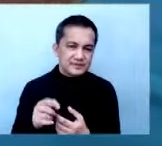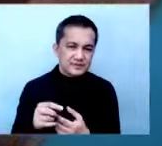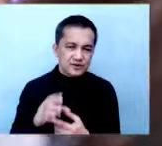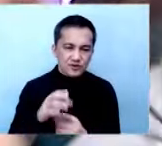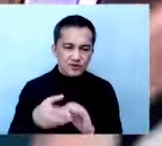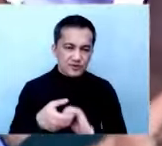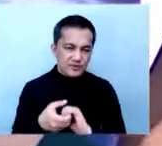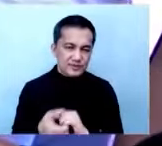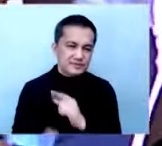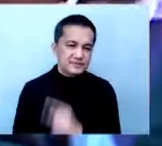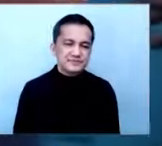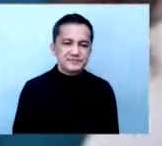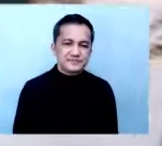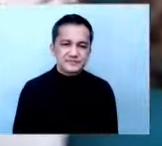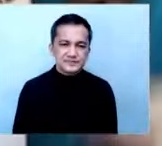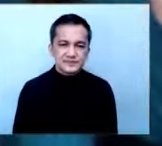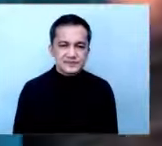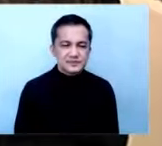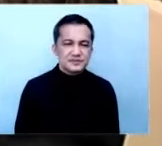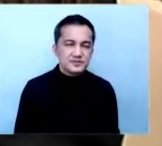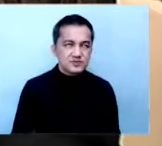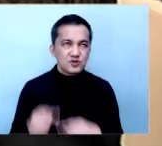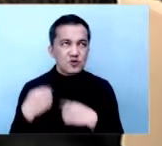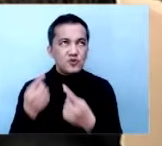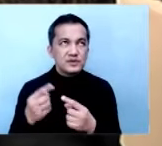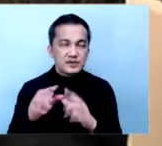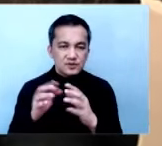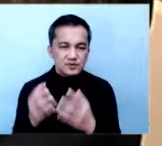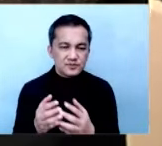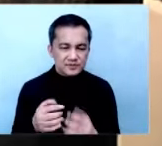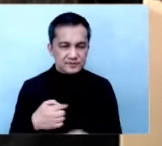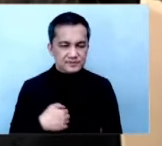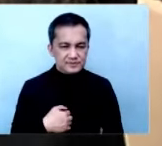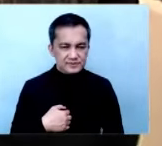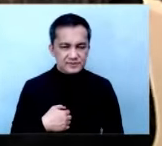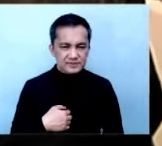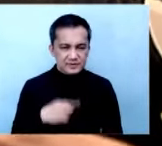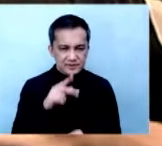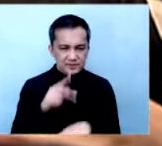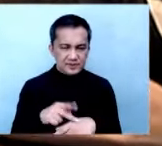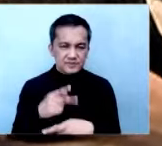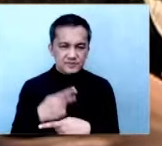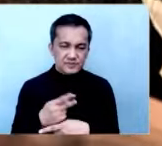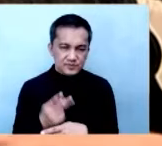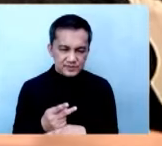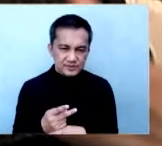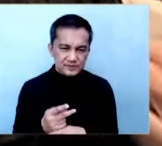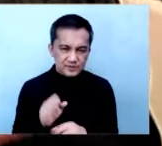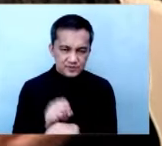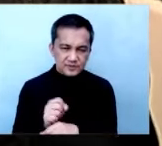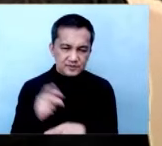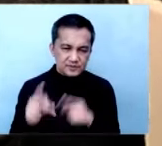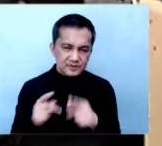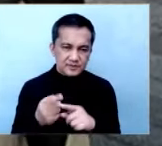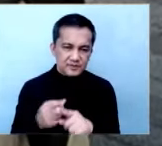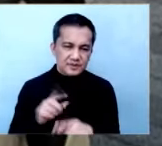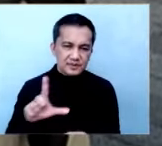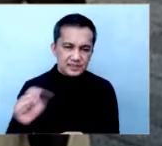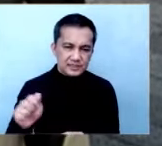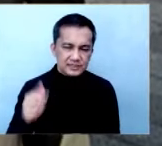niya. Going global din. I'm the Philippine producer, and then I'm working with people from LA and